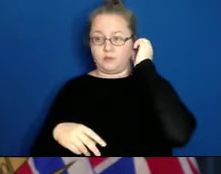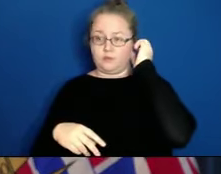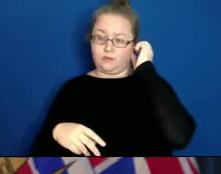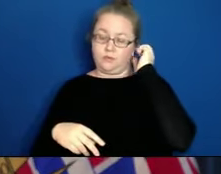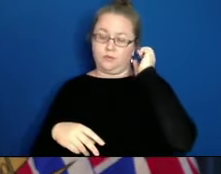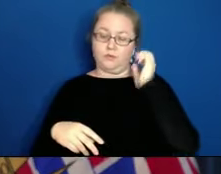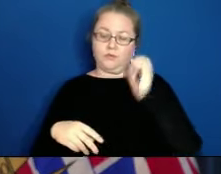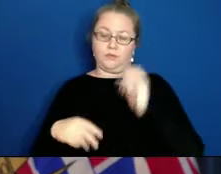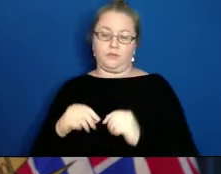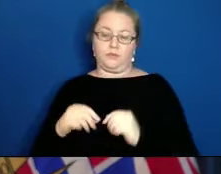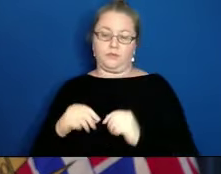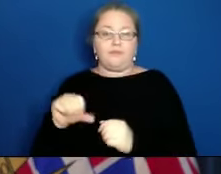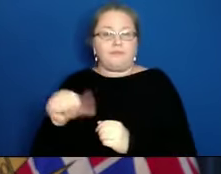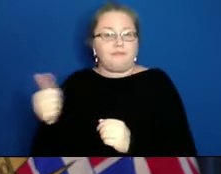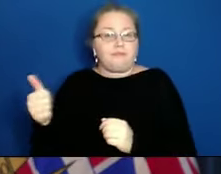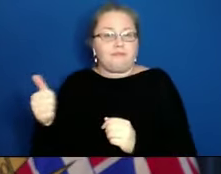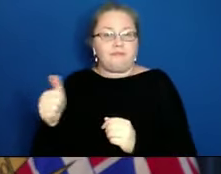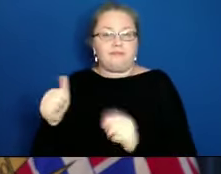other